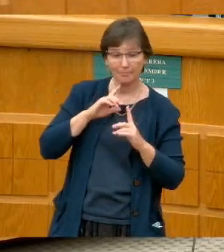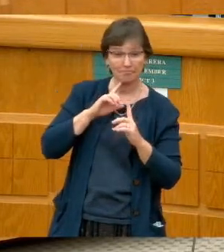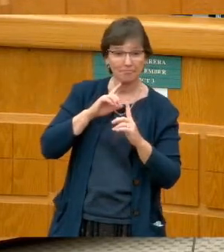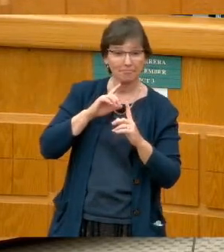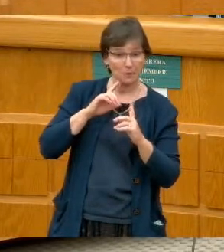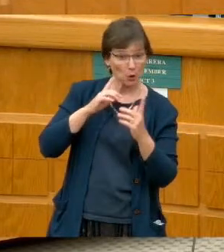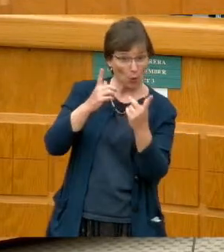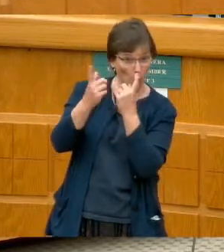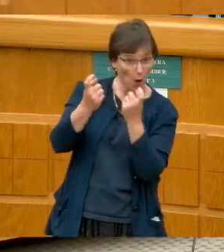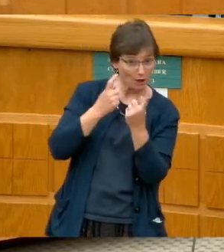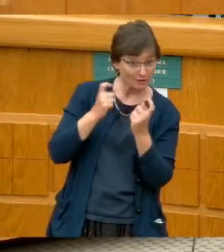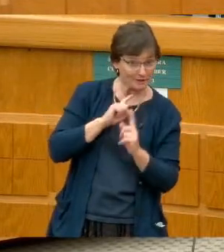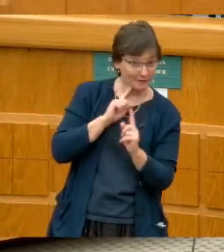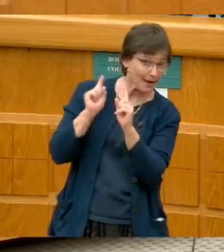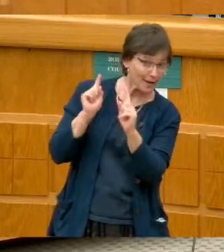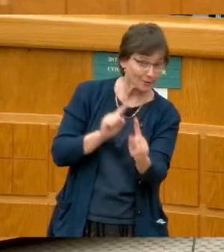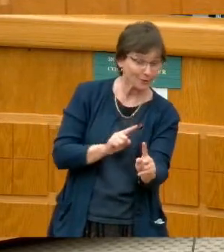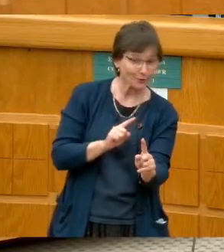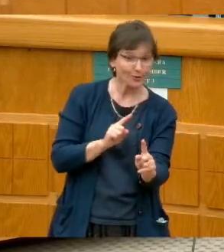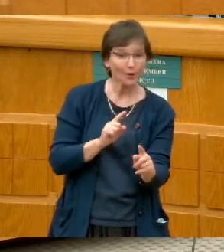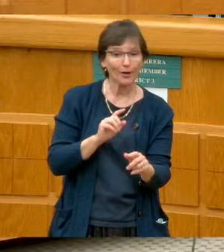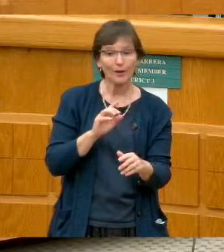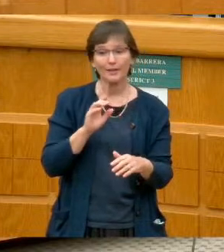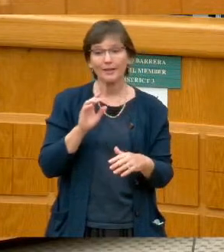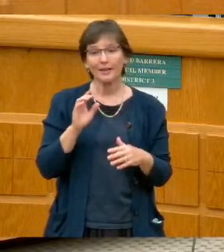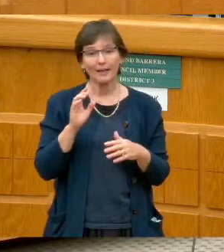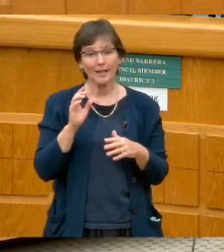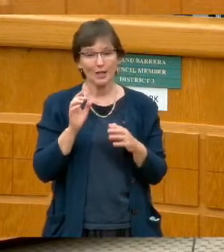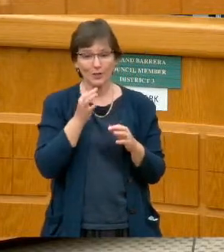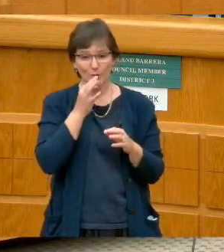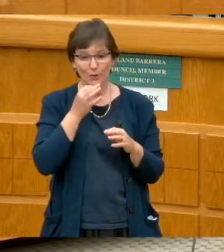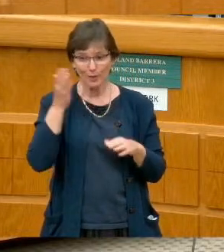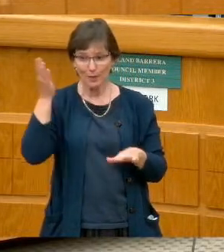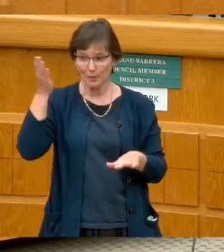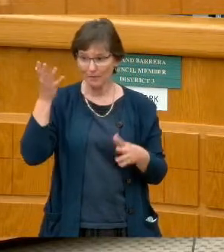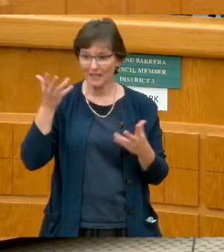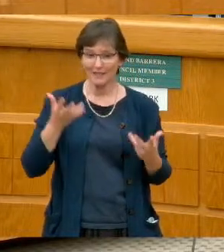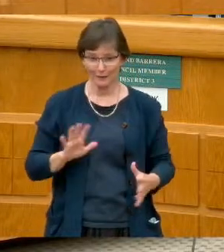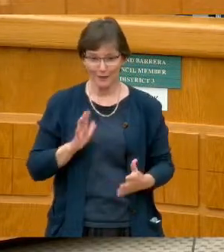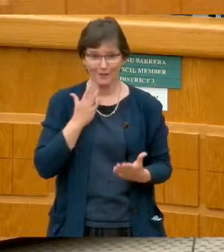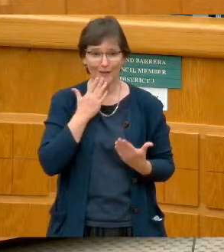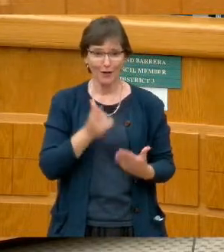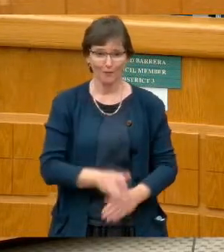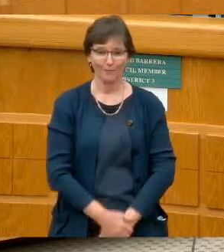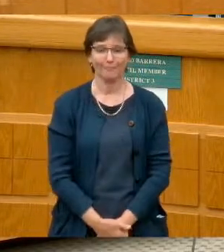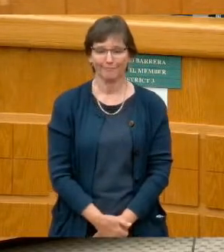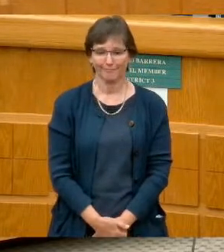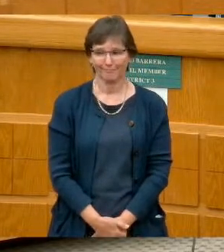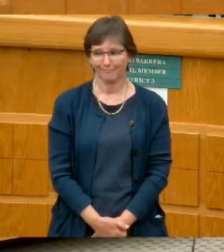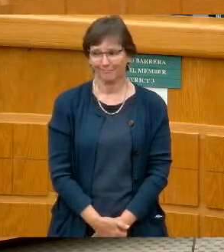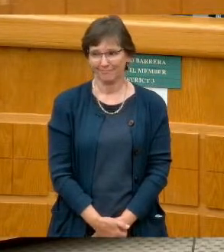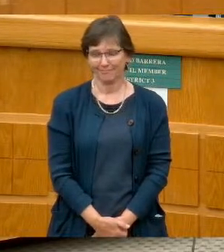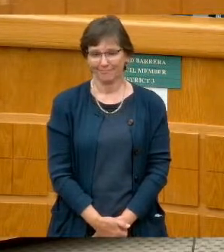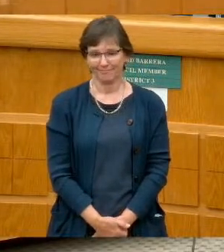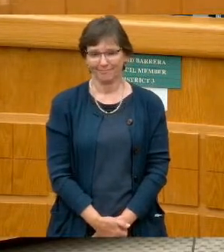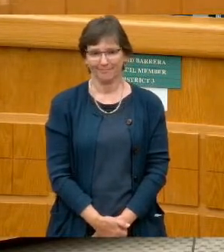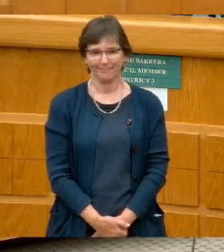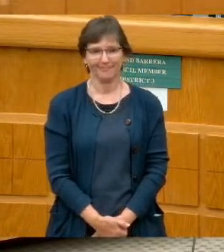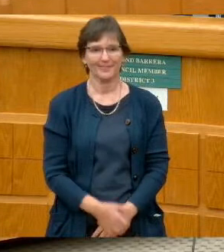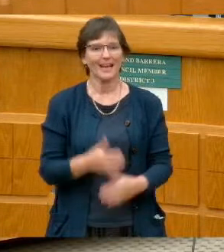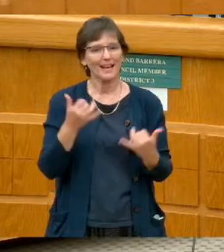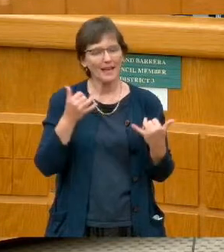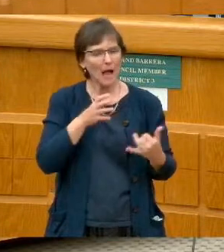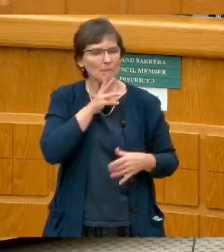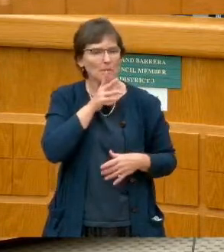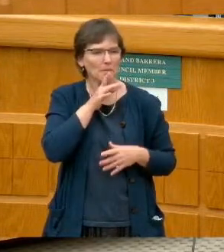answering any questions that you might have with regards to my comments or to any of the orders as soon as this press briefing is concluded.